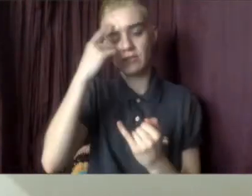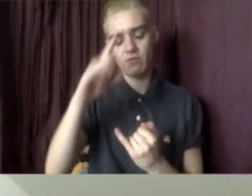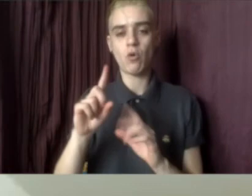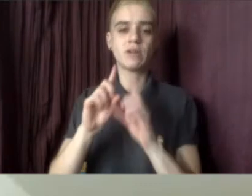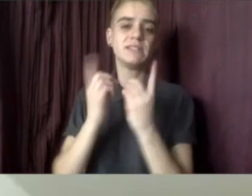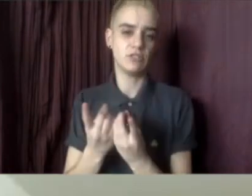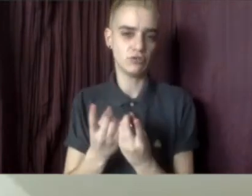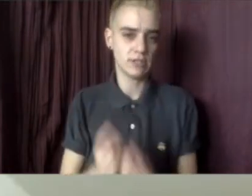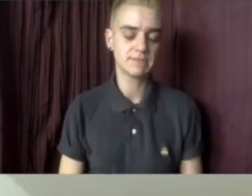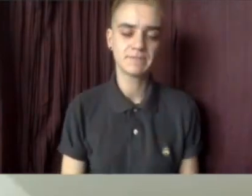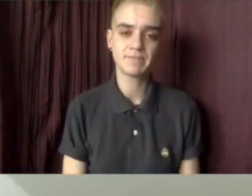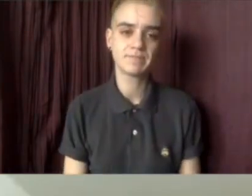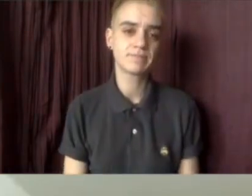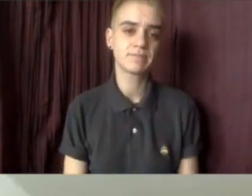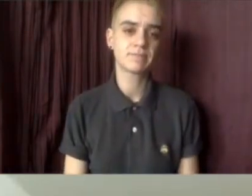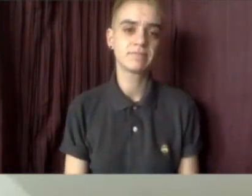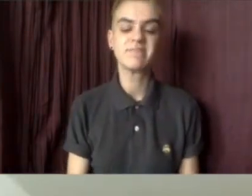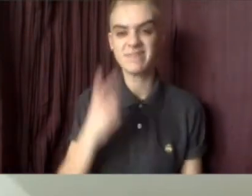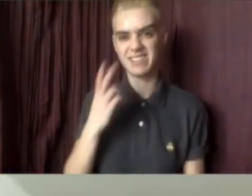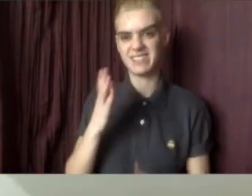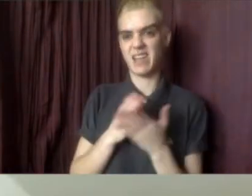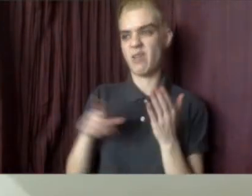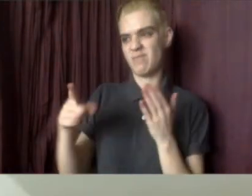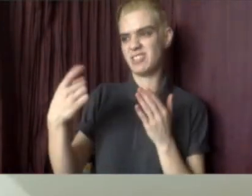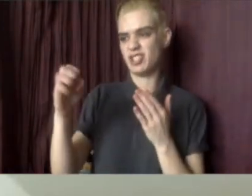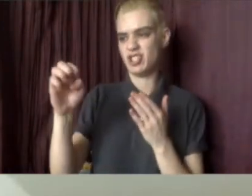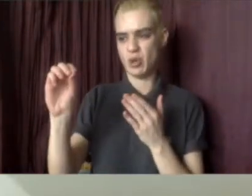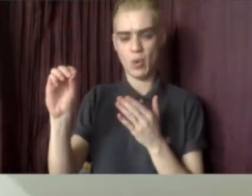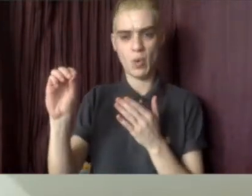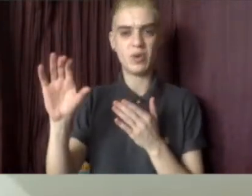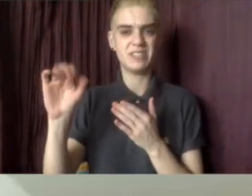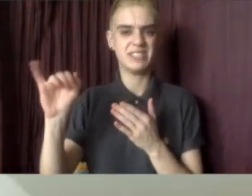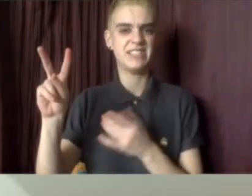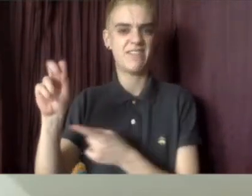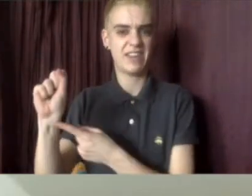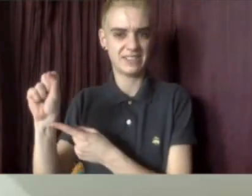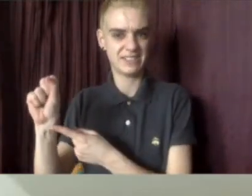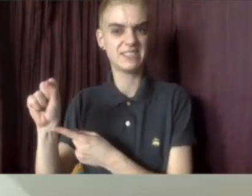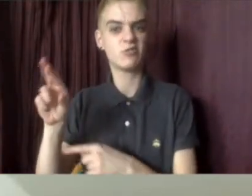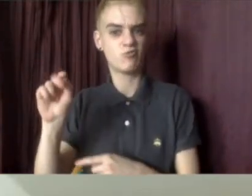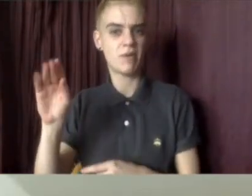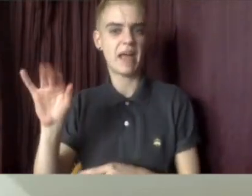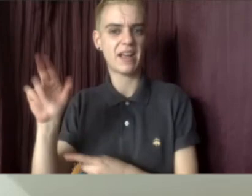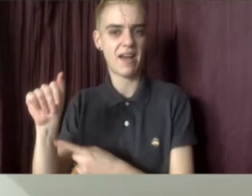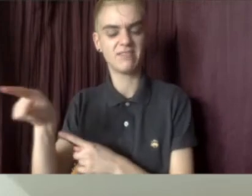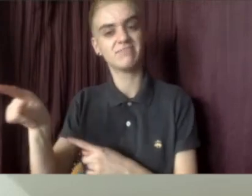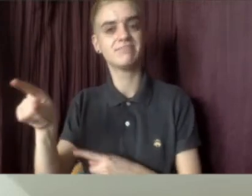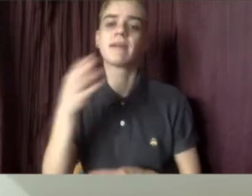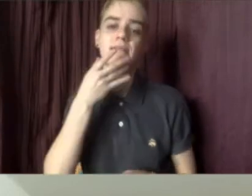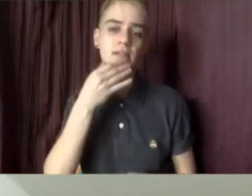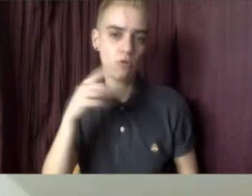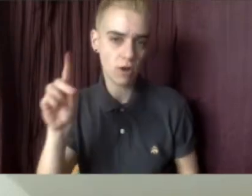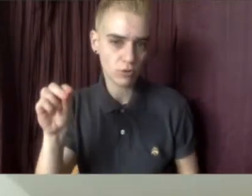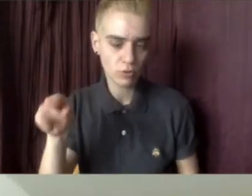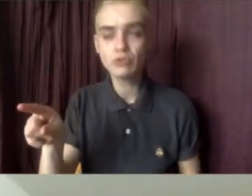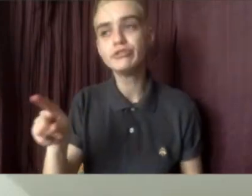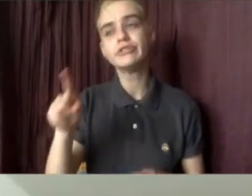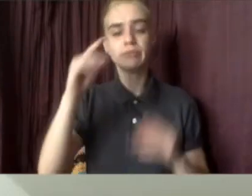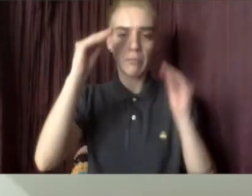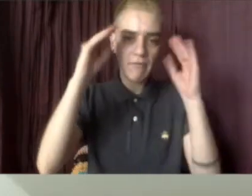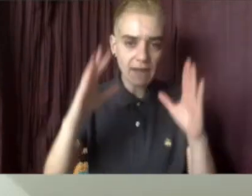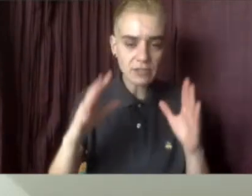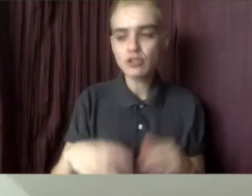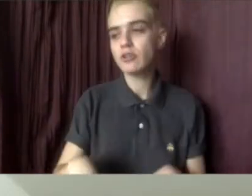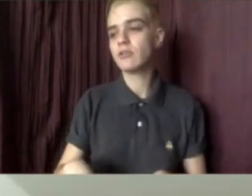in early May. So thank you again. Thanks to CEEP for partnering with us on this. Quincy, Dara, Kim, thank you so much for your